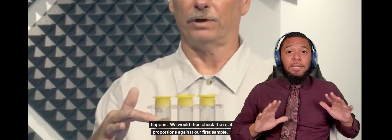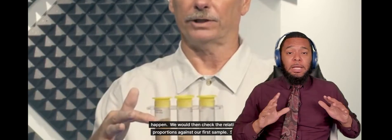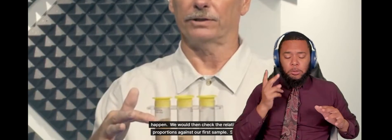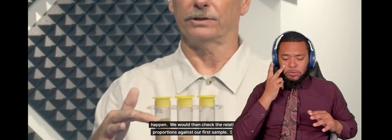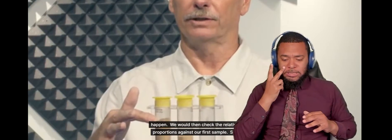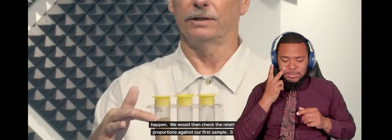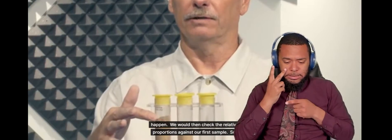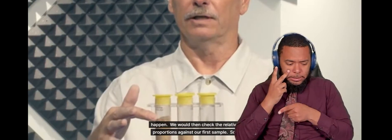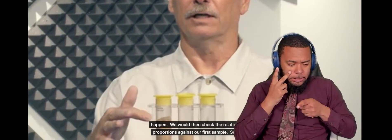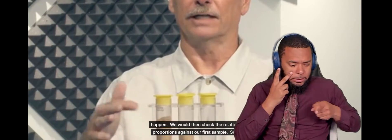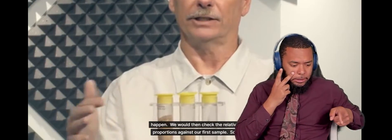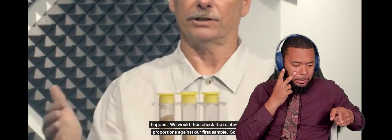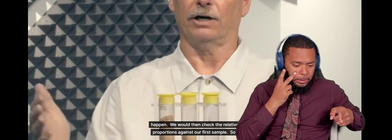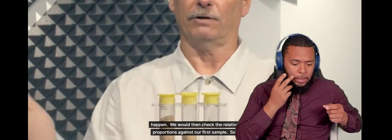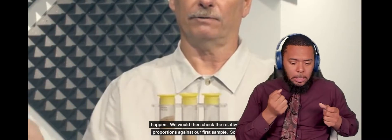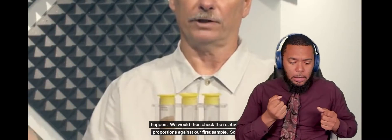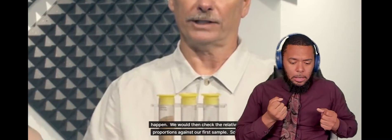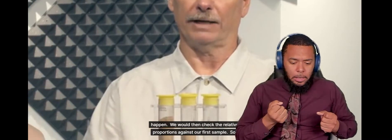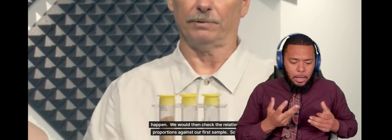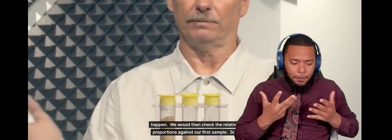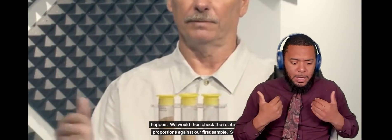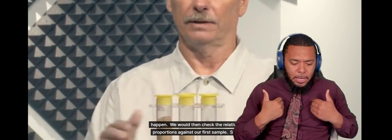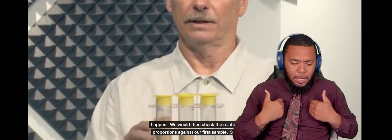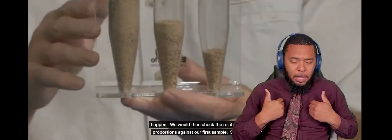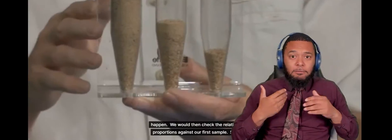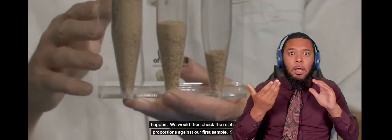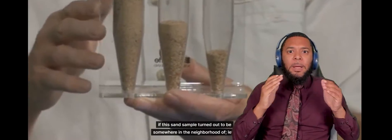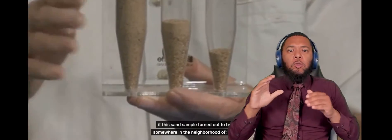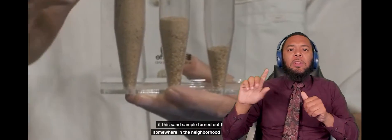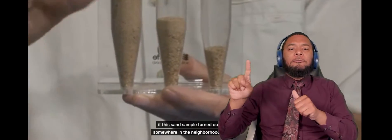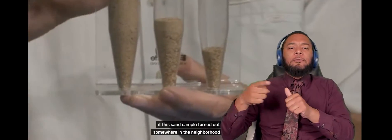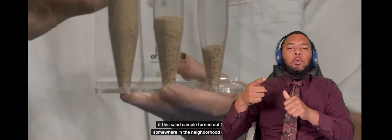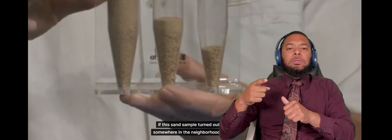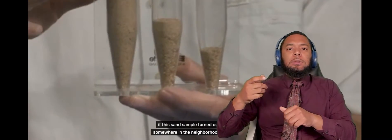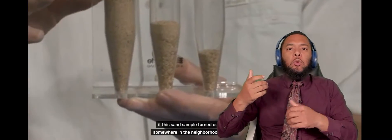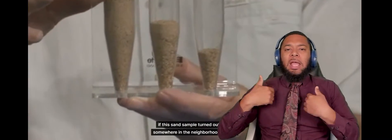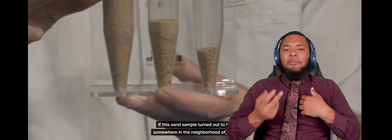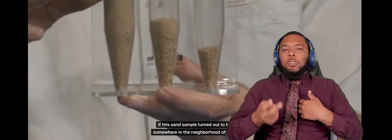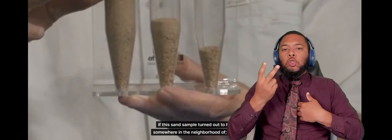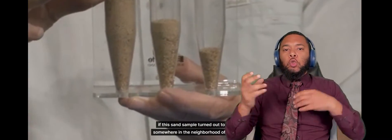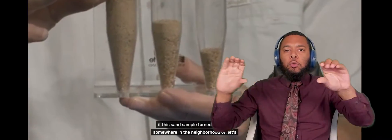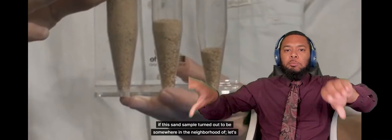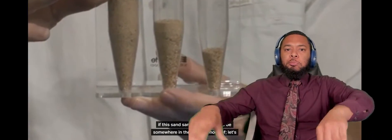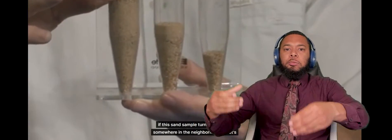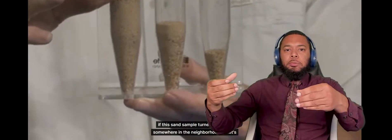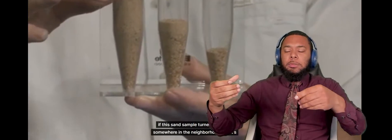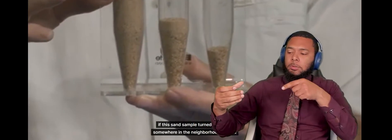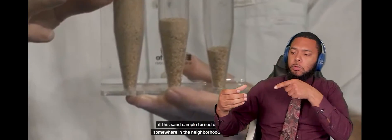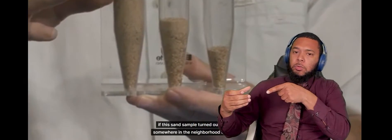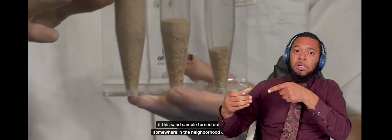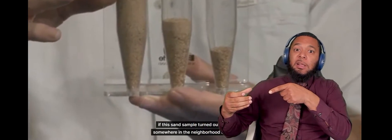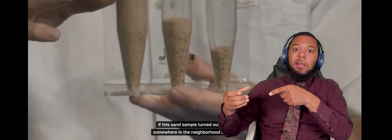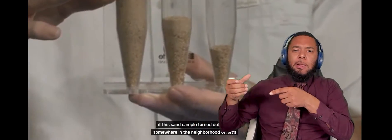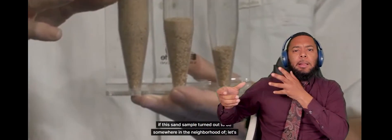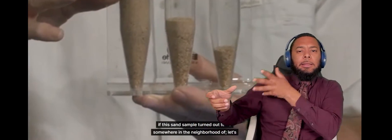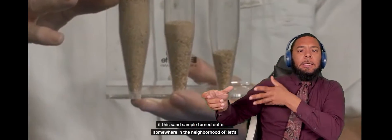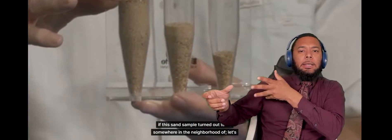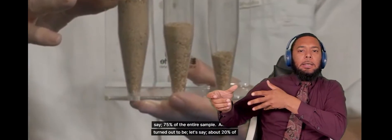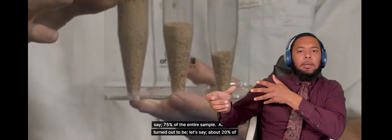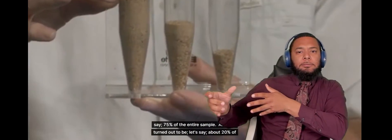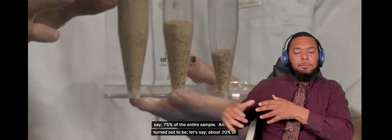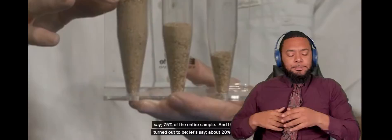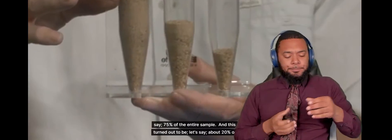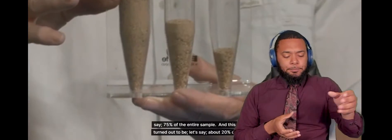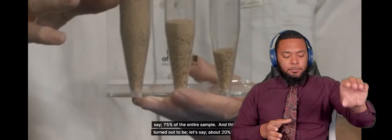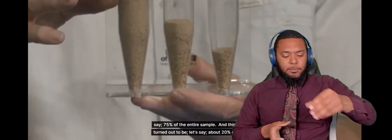relative proportions against our first sample. So if this sand sample turned out to be somewhere in the neighborhood of,